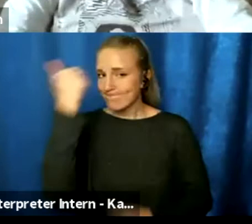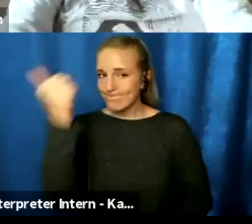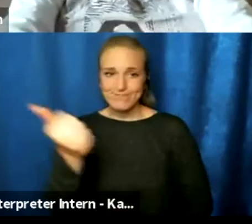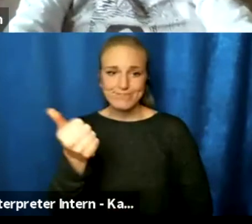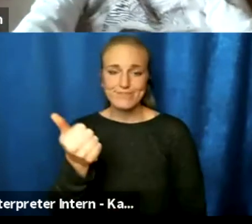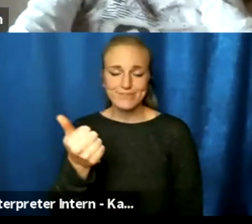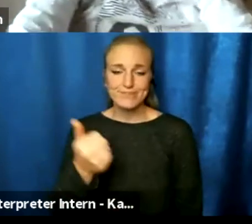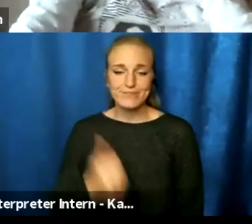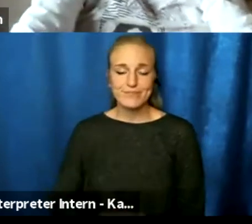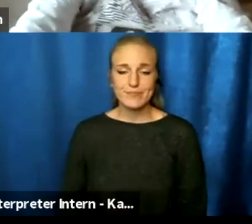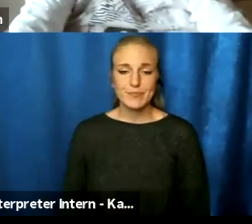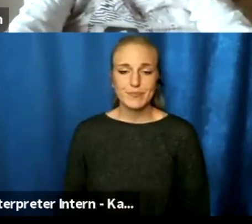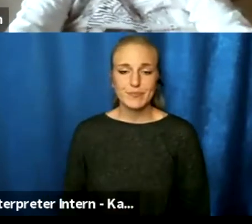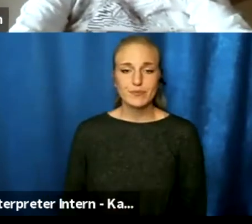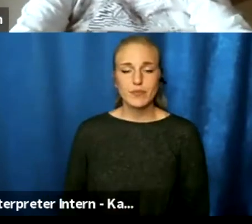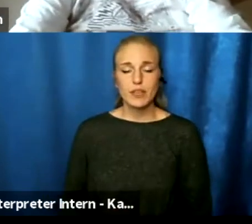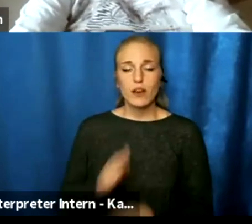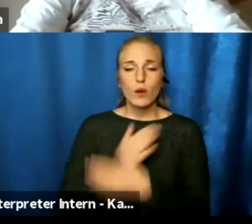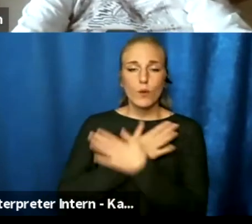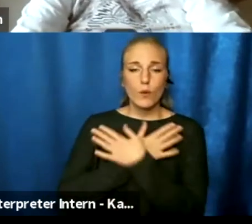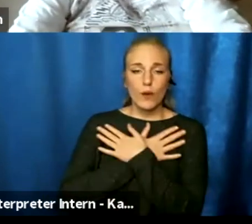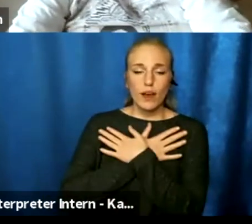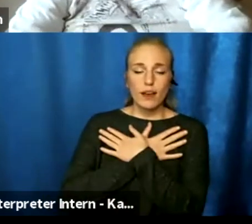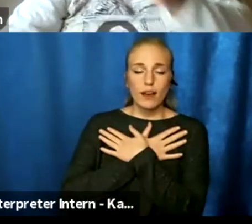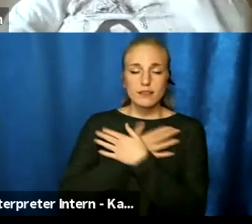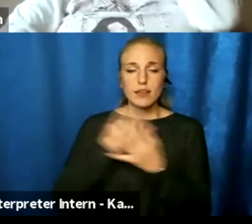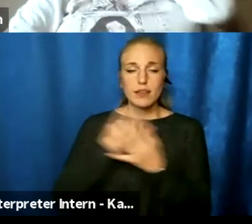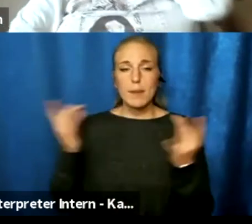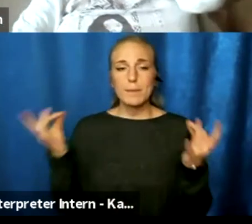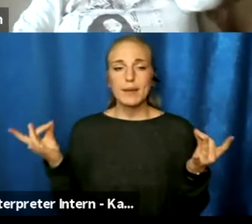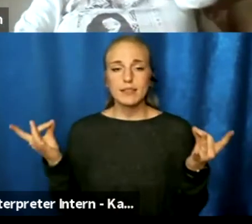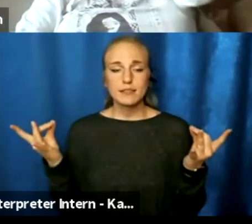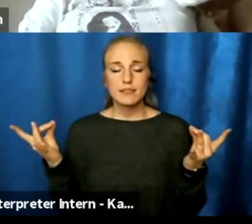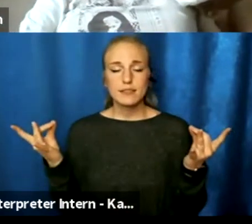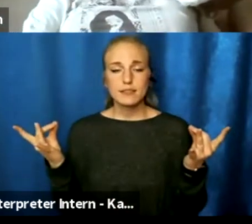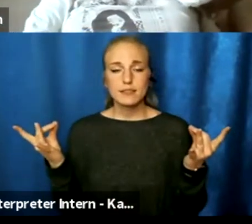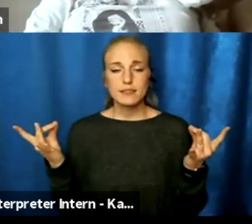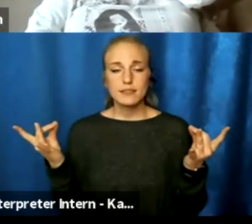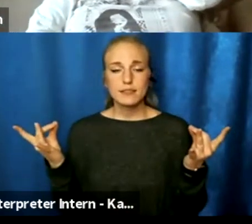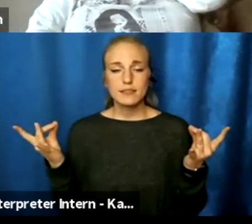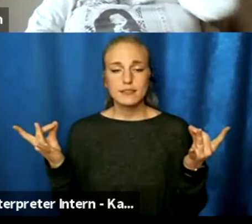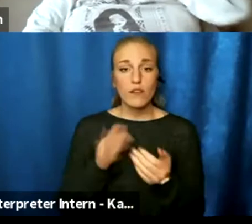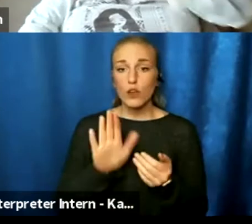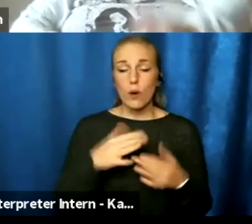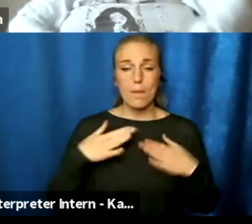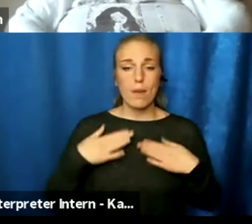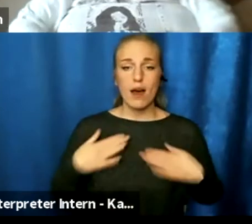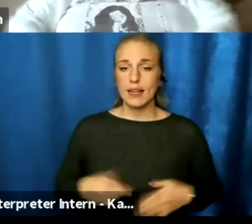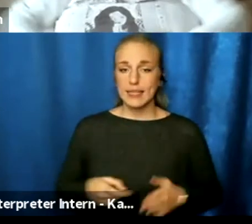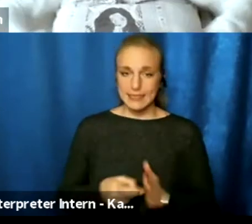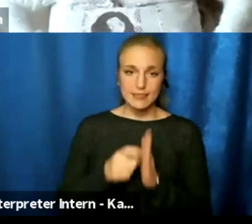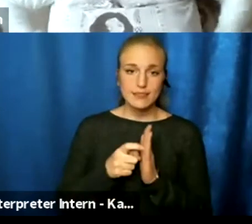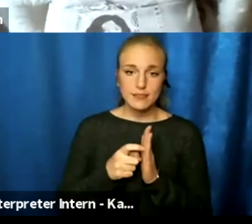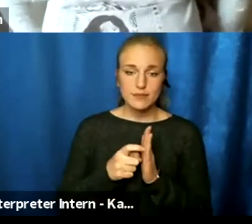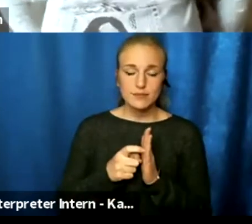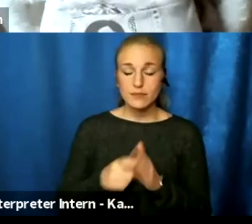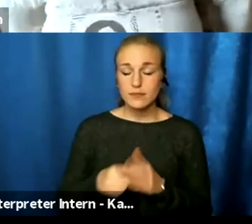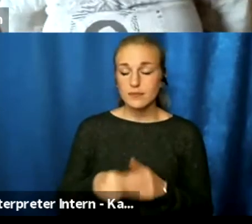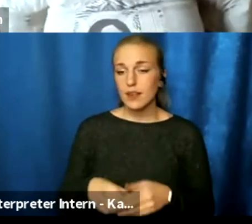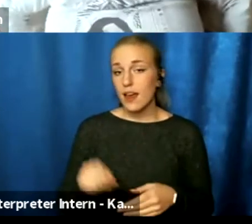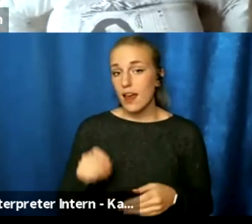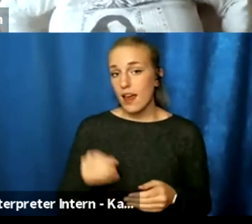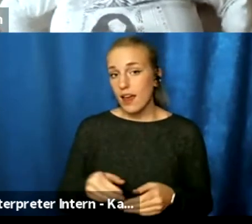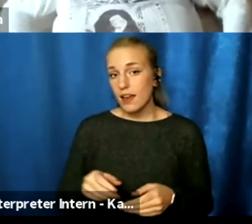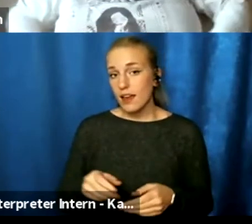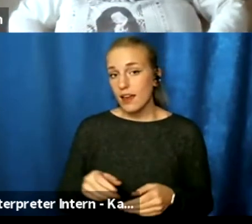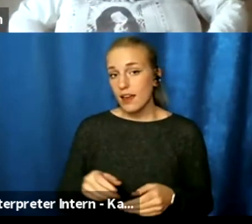to rest, meditate, pray, whatever your body is, and ask yourself often, what do I need